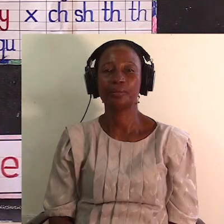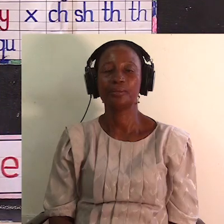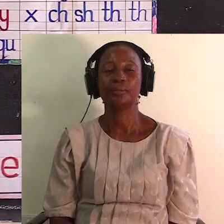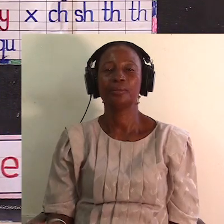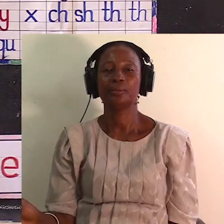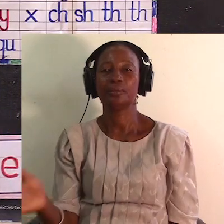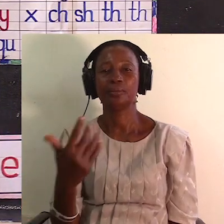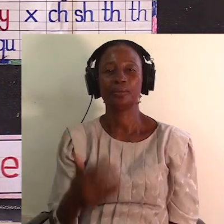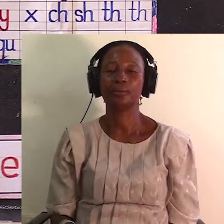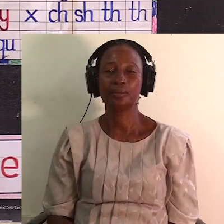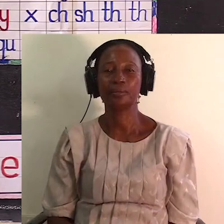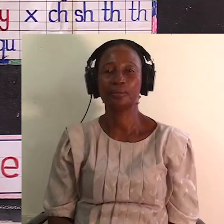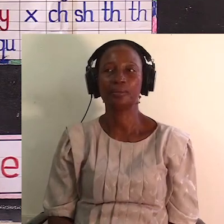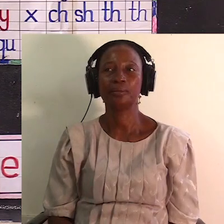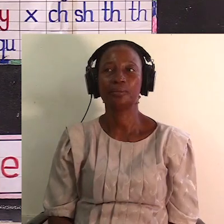Can we go?